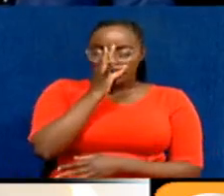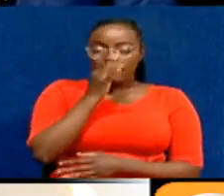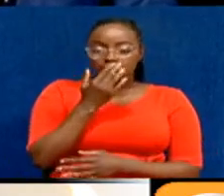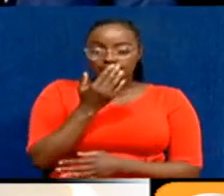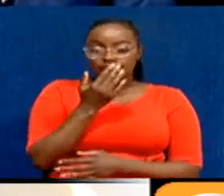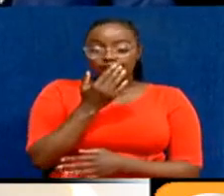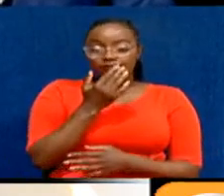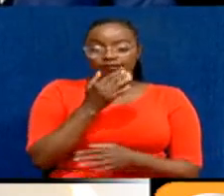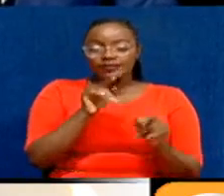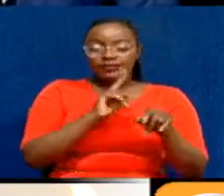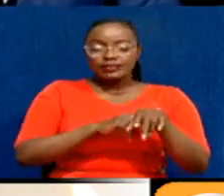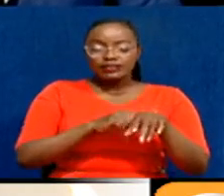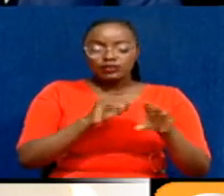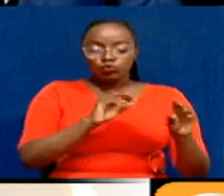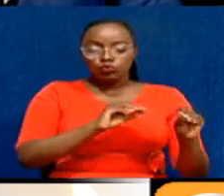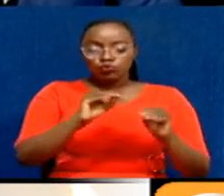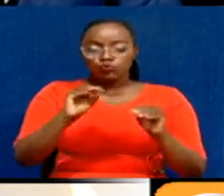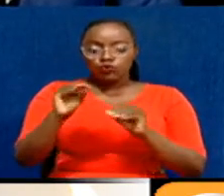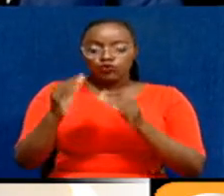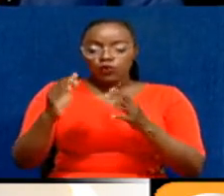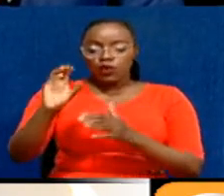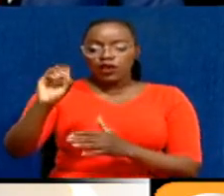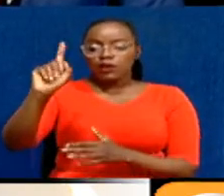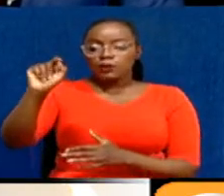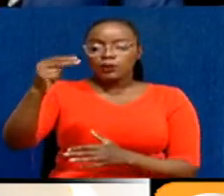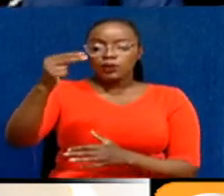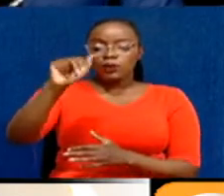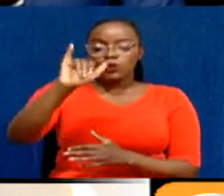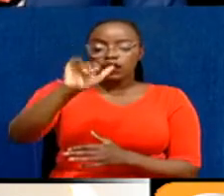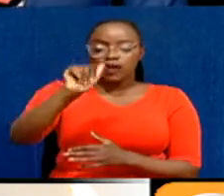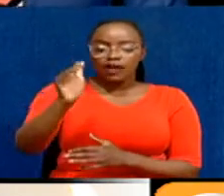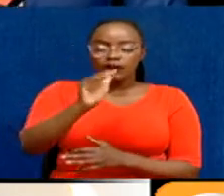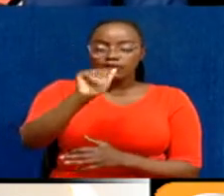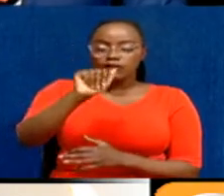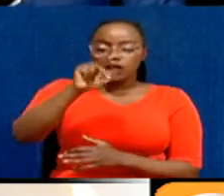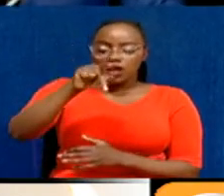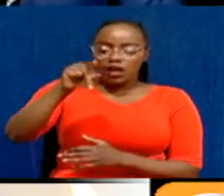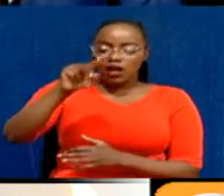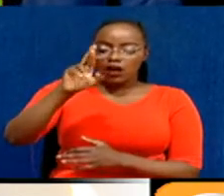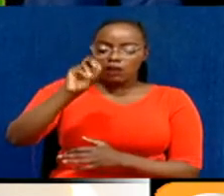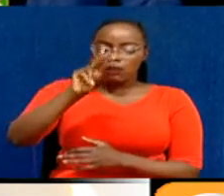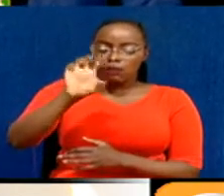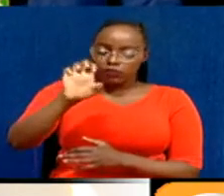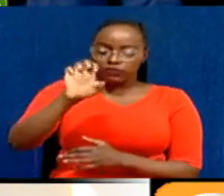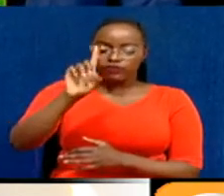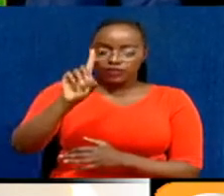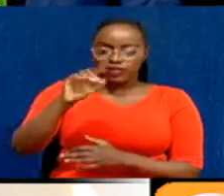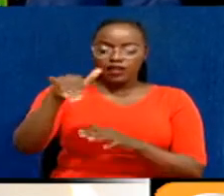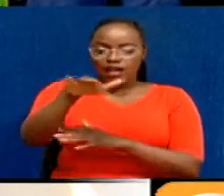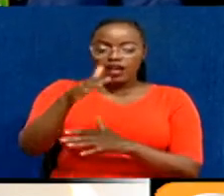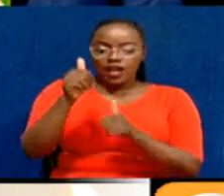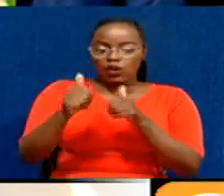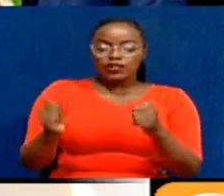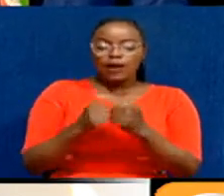Mwai Kibaki as it makes its way to the Othaya approved grounds where the funeral service will be held, and later to his